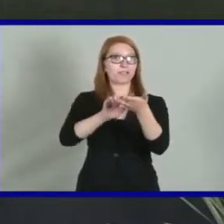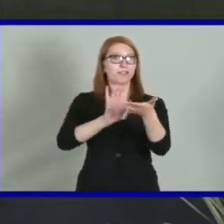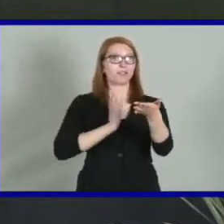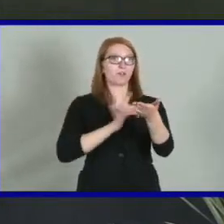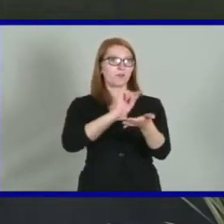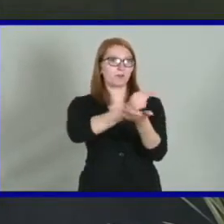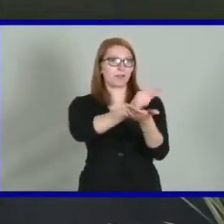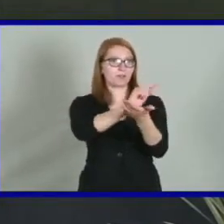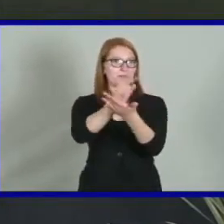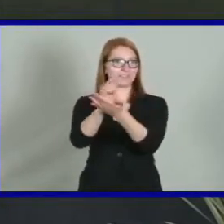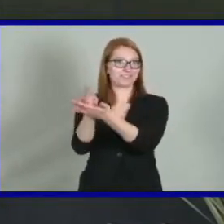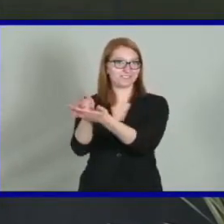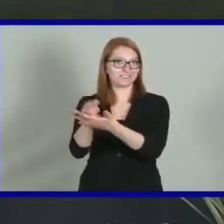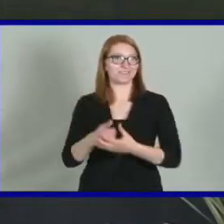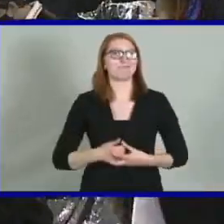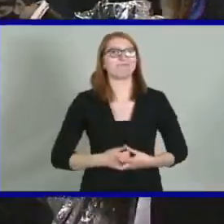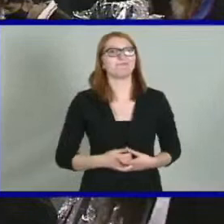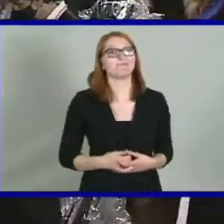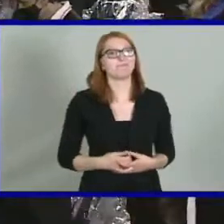seated.